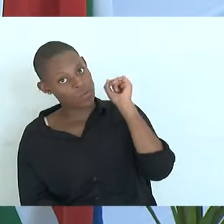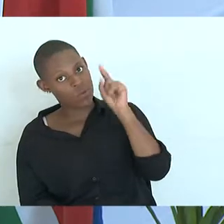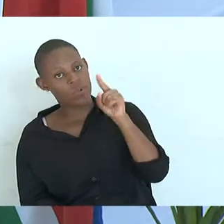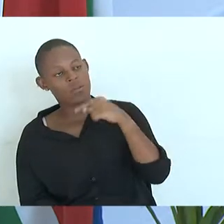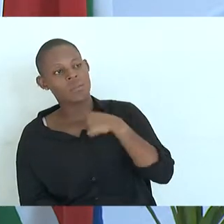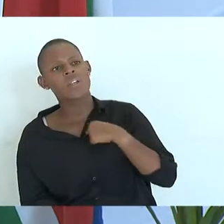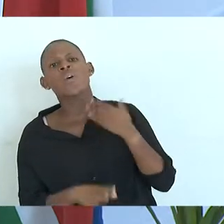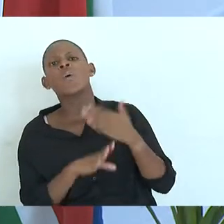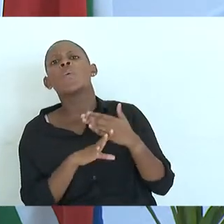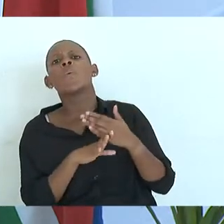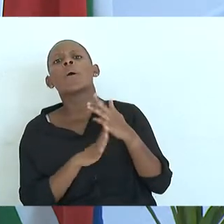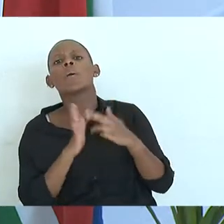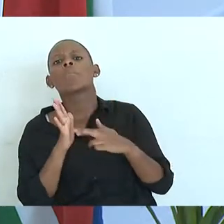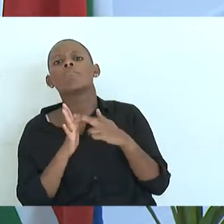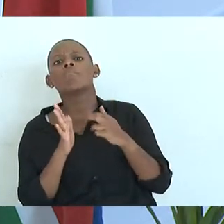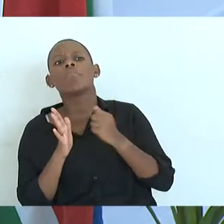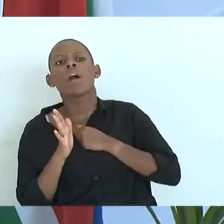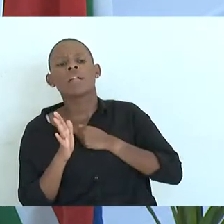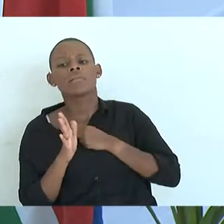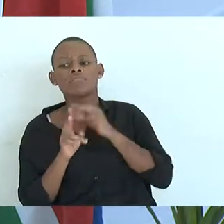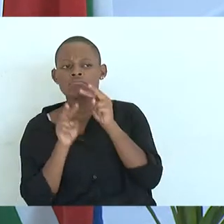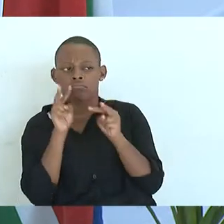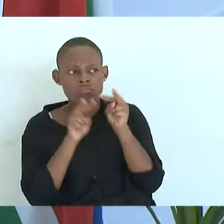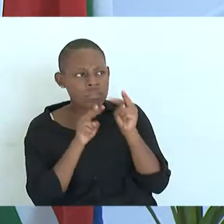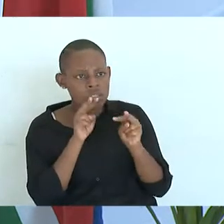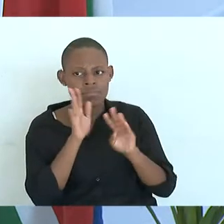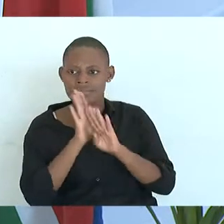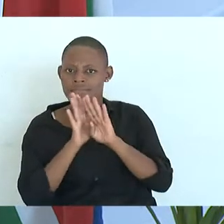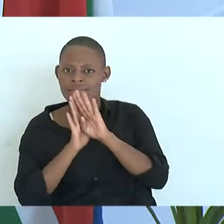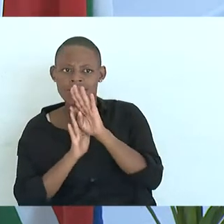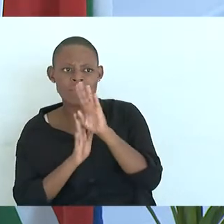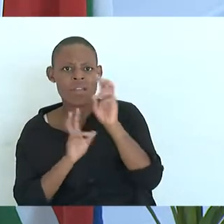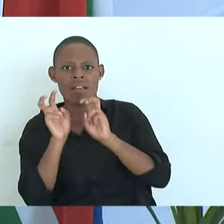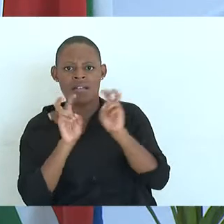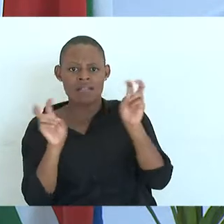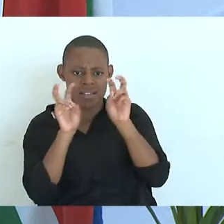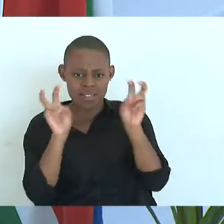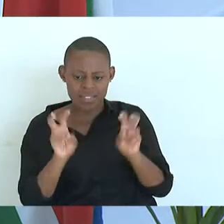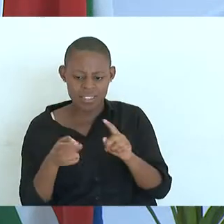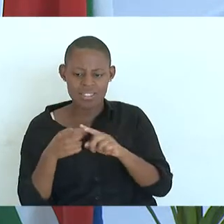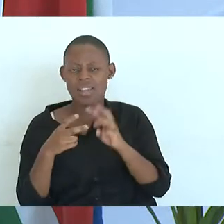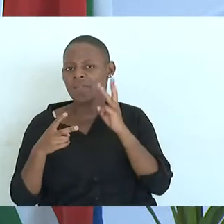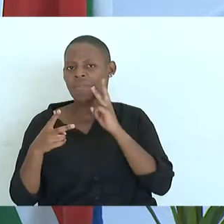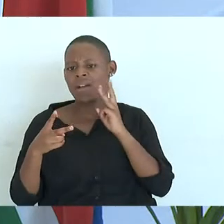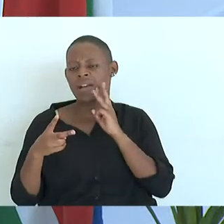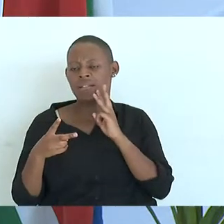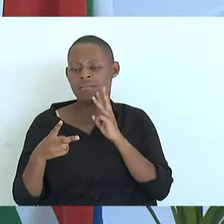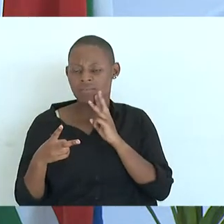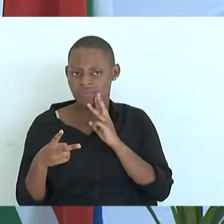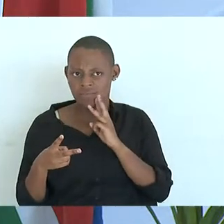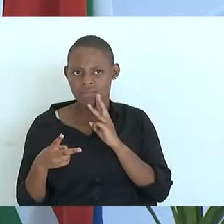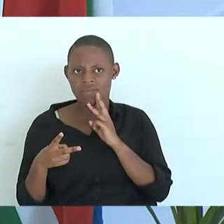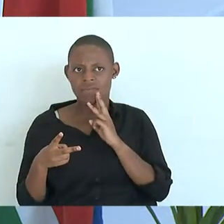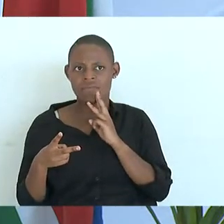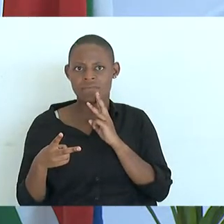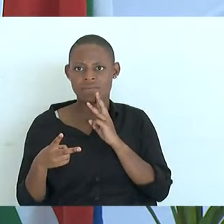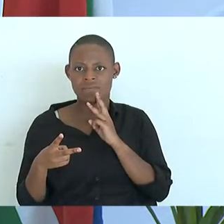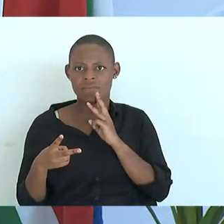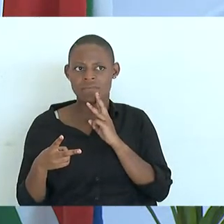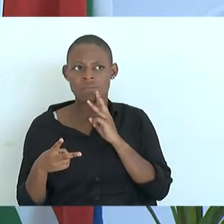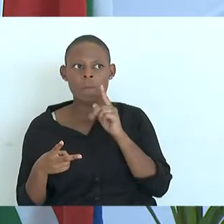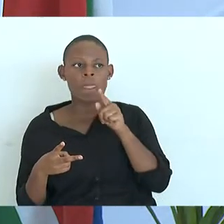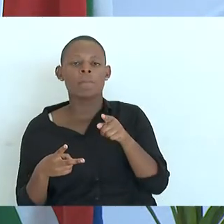wami ukuthi ngibheke nje intuthuko yonke yakhona. Amanzi, ugesi, ngibheke kakhulu ini